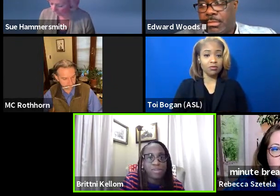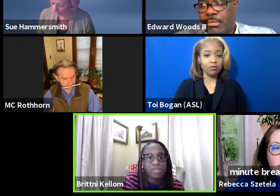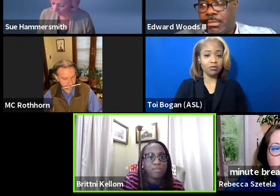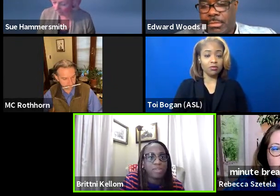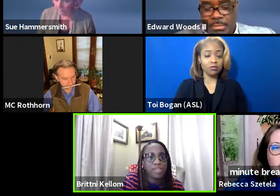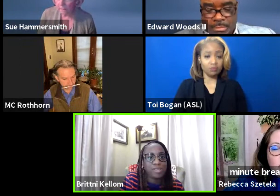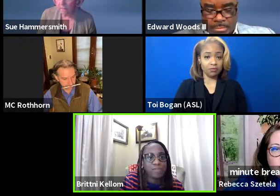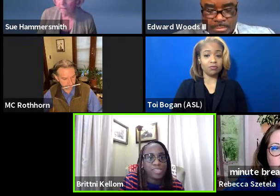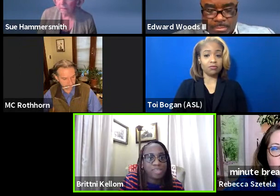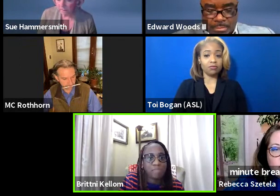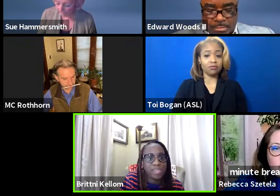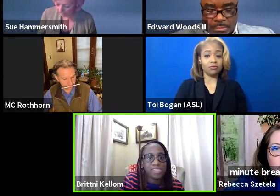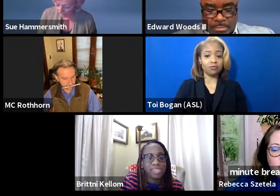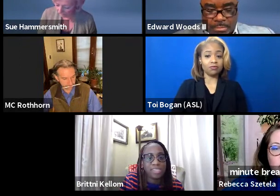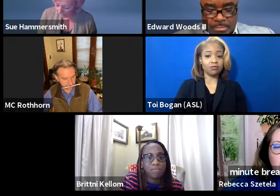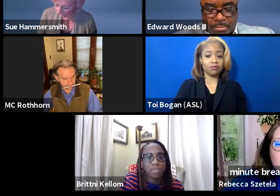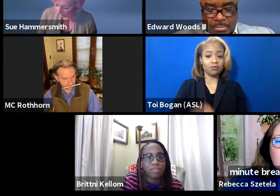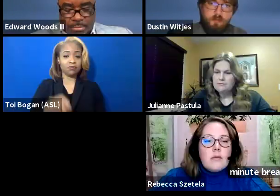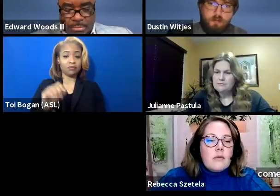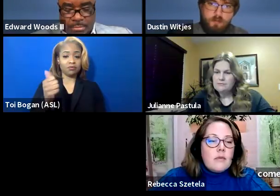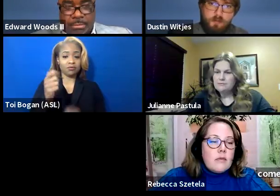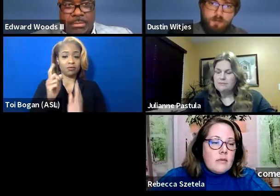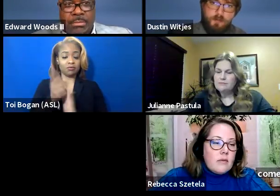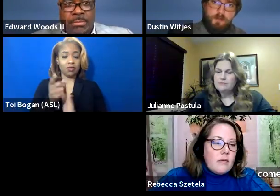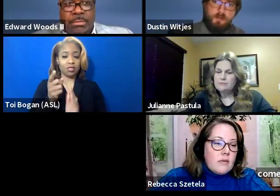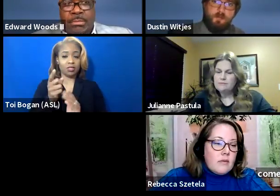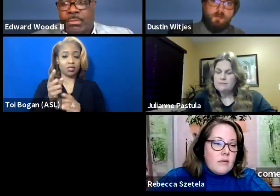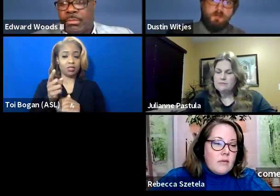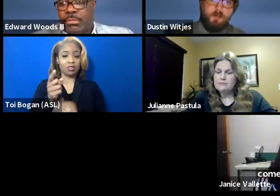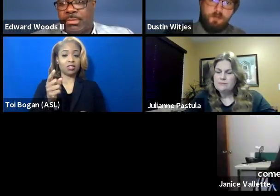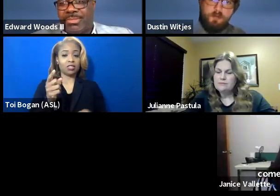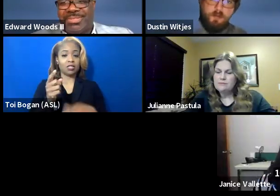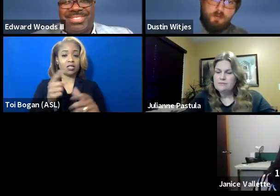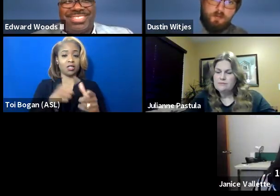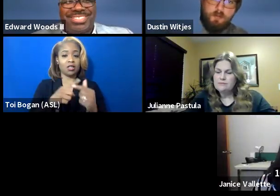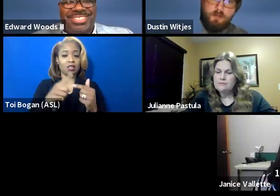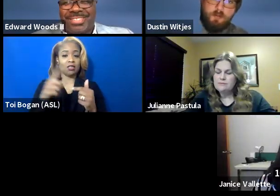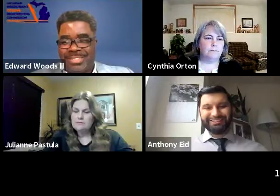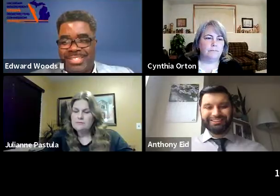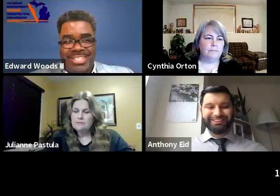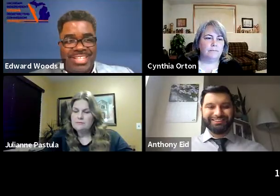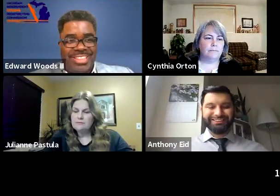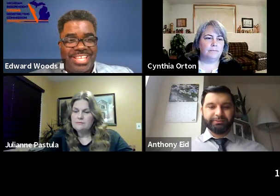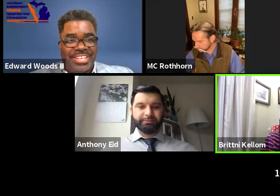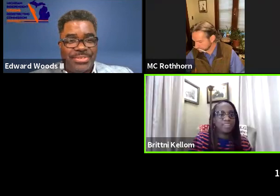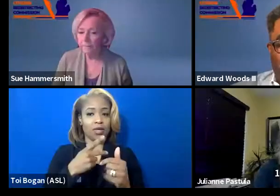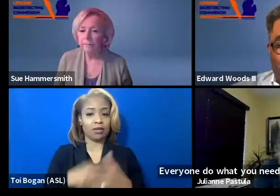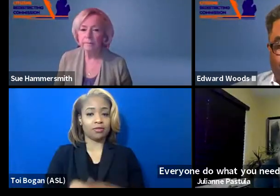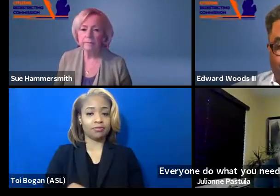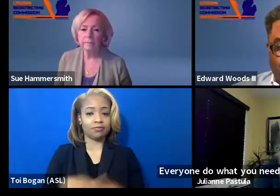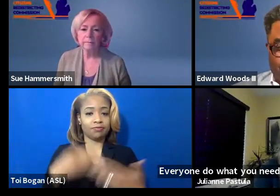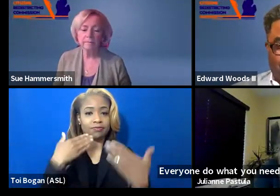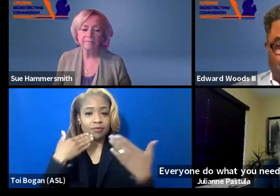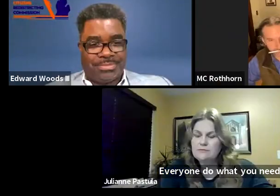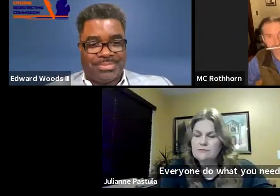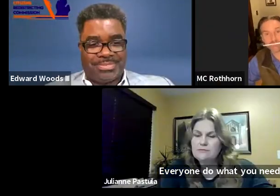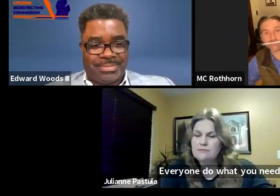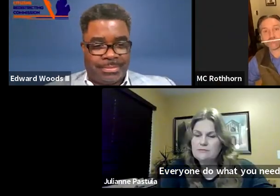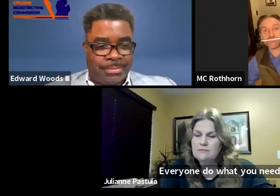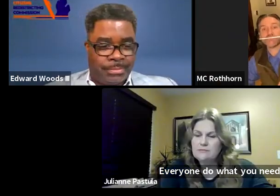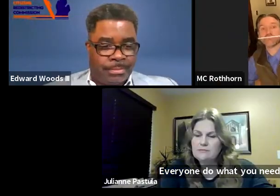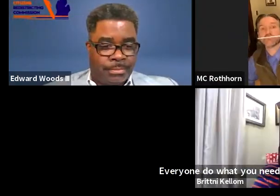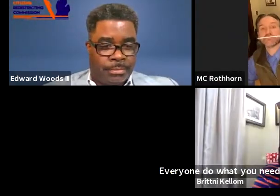Okay, everyone do what you need to do for 10 minutes, and then we'll give Edward our attention when we return. Thank you. You're